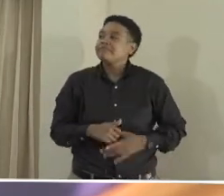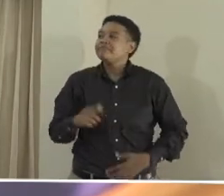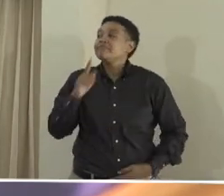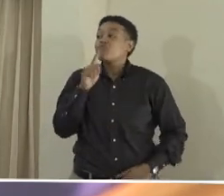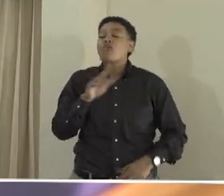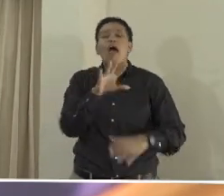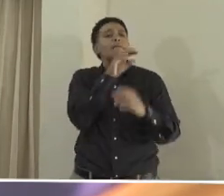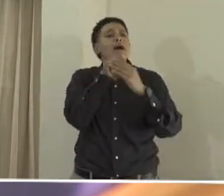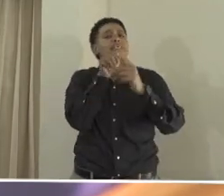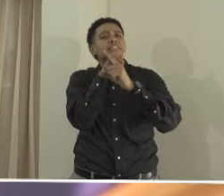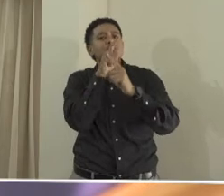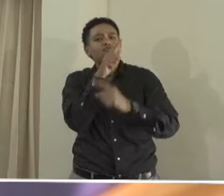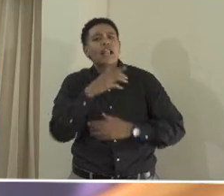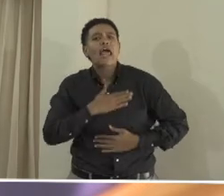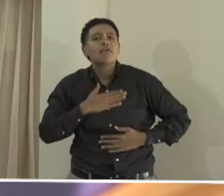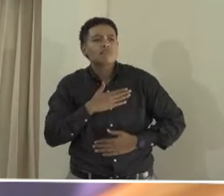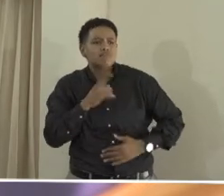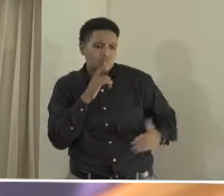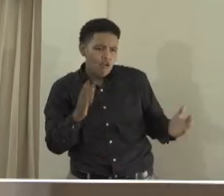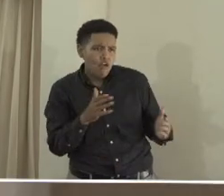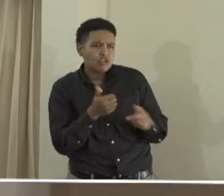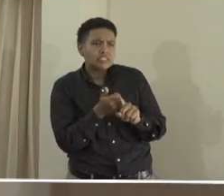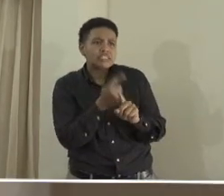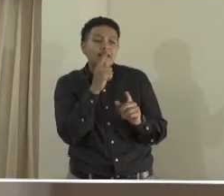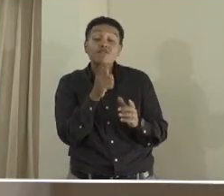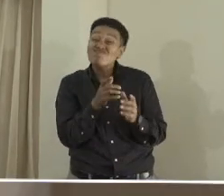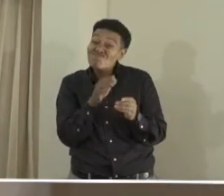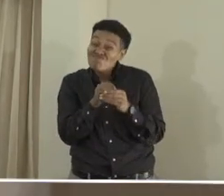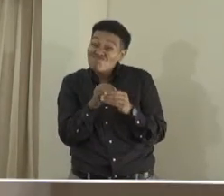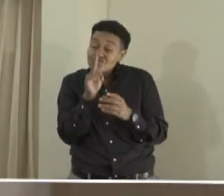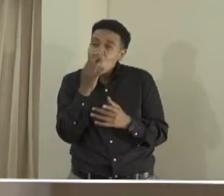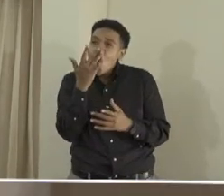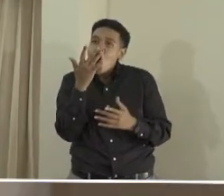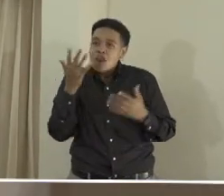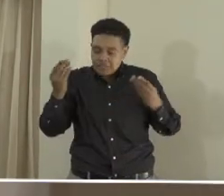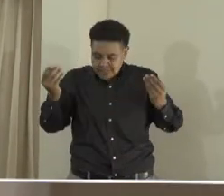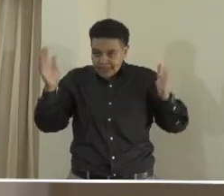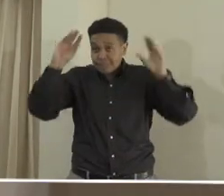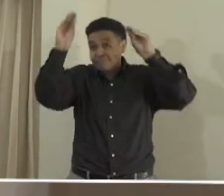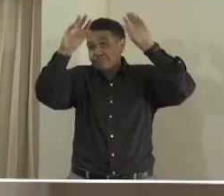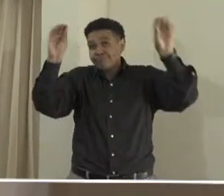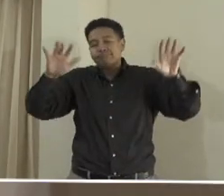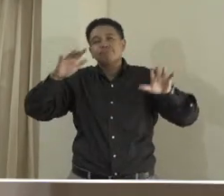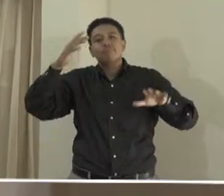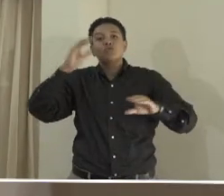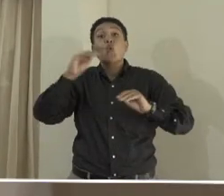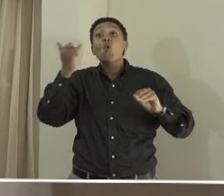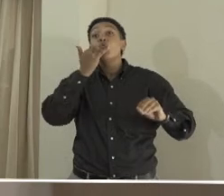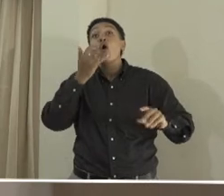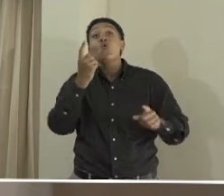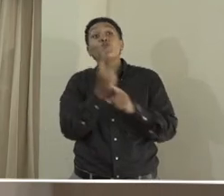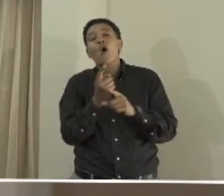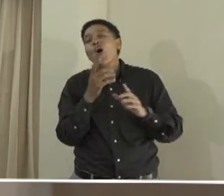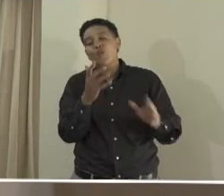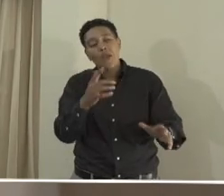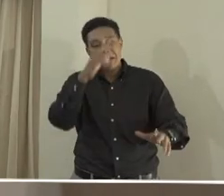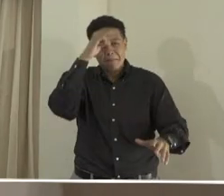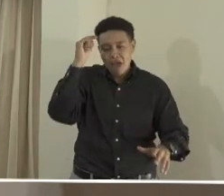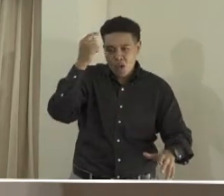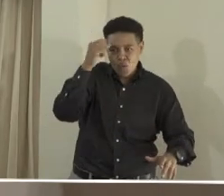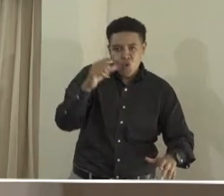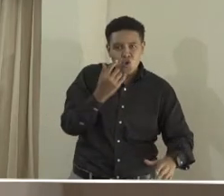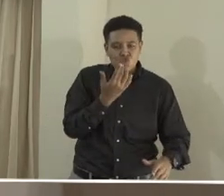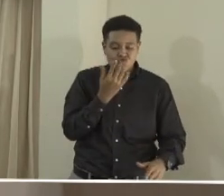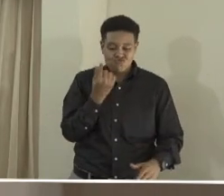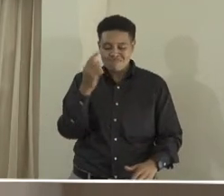Participants are encouraged to decorate in the national colors. There is no wrong or right way to decorate. Each competitor is